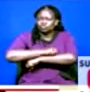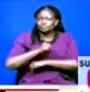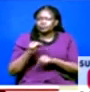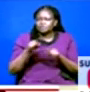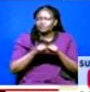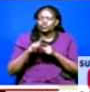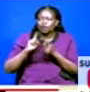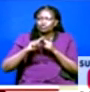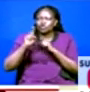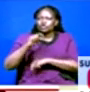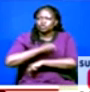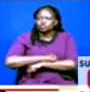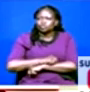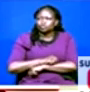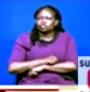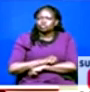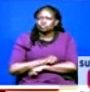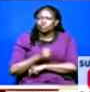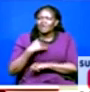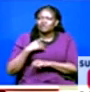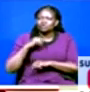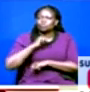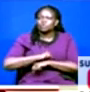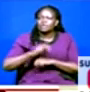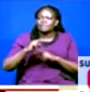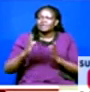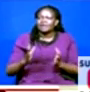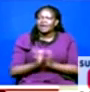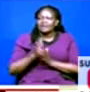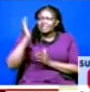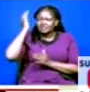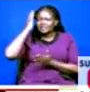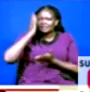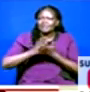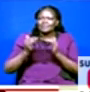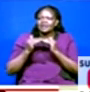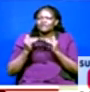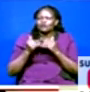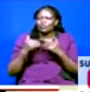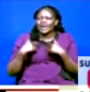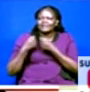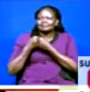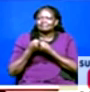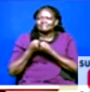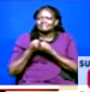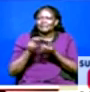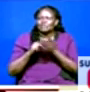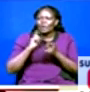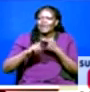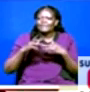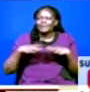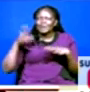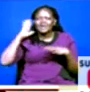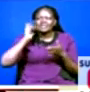were going to school, there were inspectors of schools. And I think at some level, there was a gap. So when people hear that